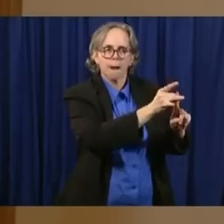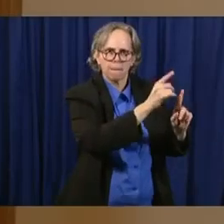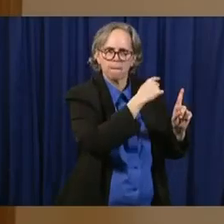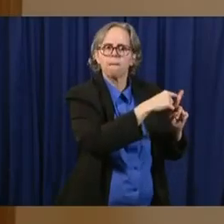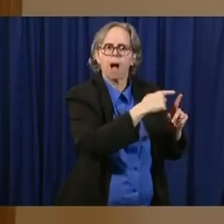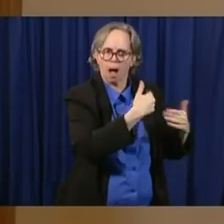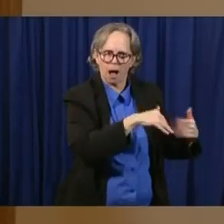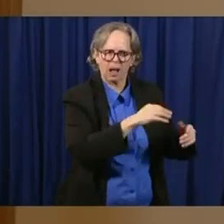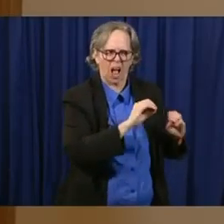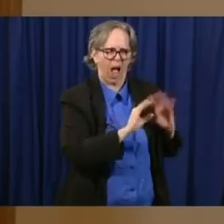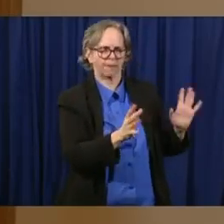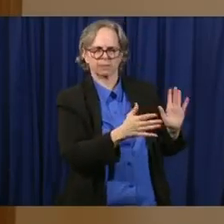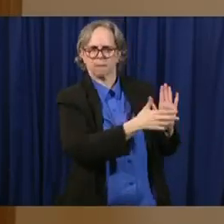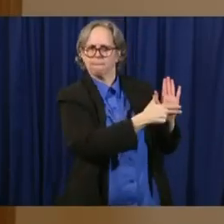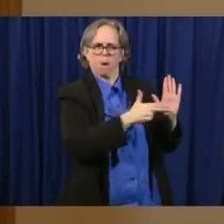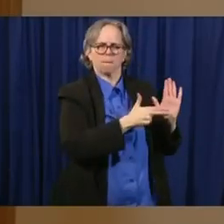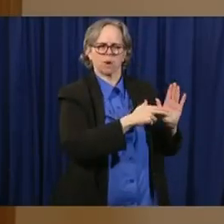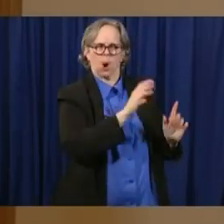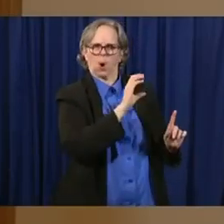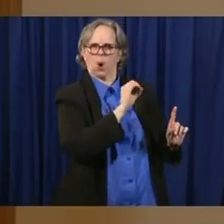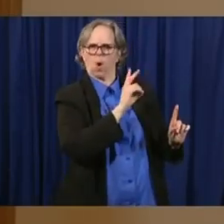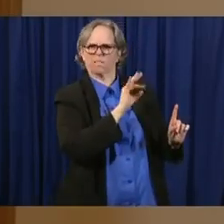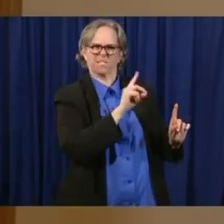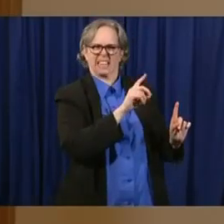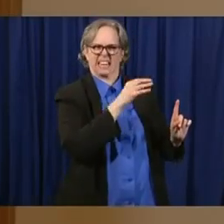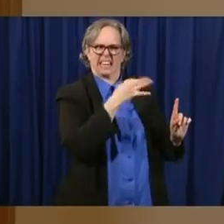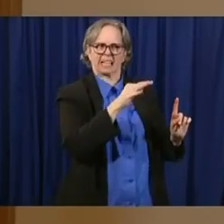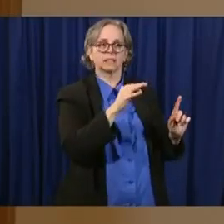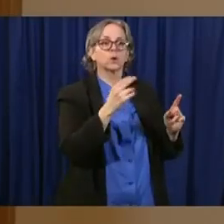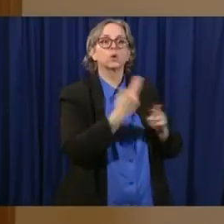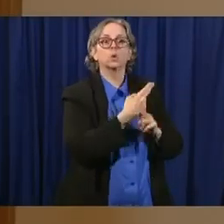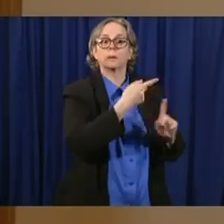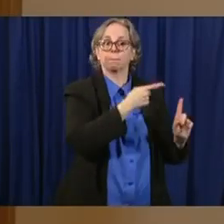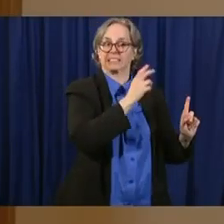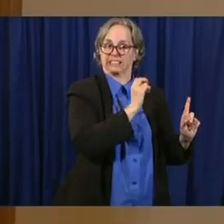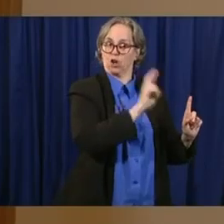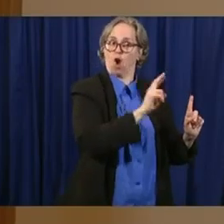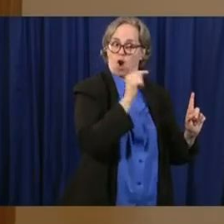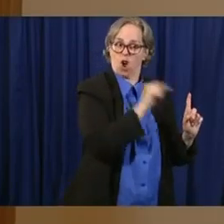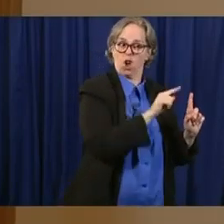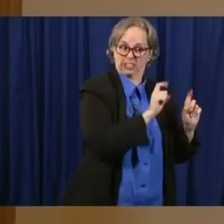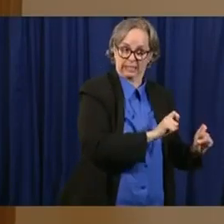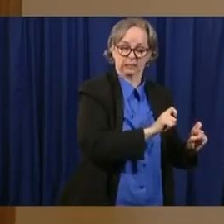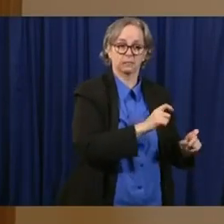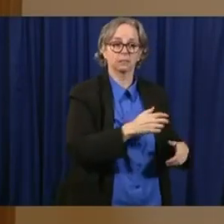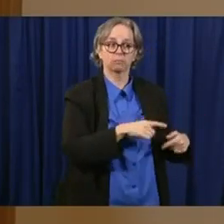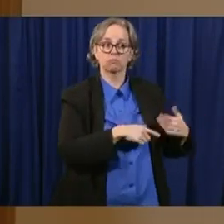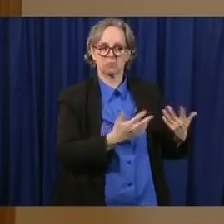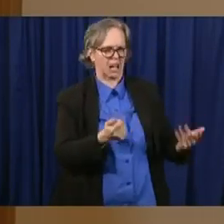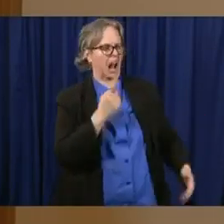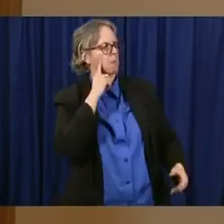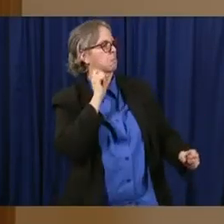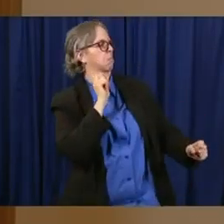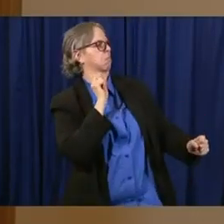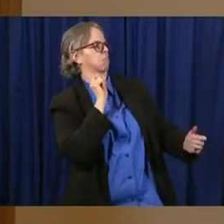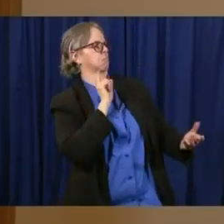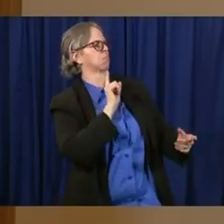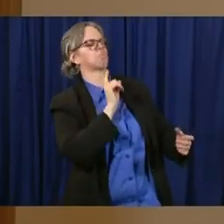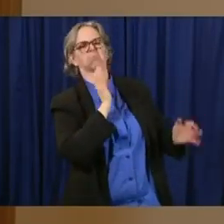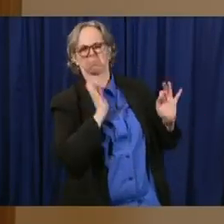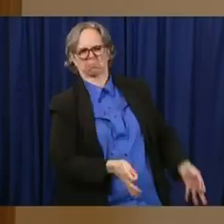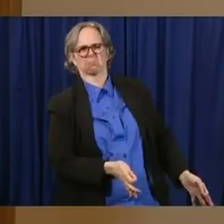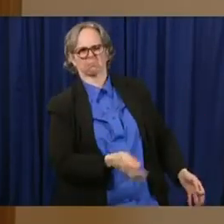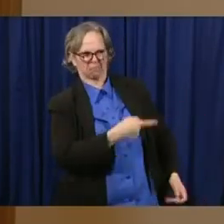have COVID-19, we can pretty much guarantee that every other case, if they're flu negative and no other